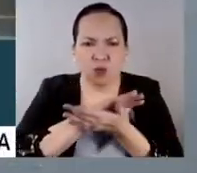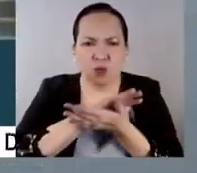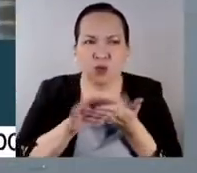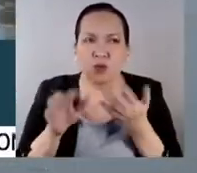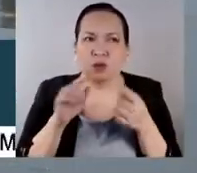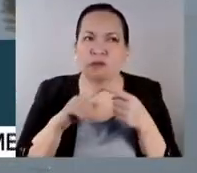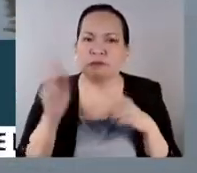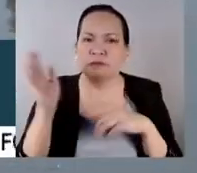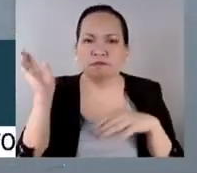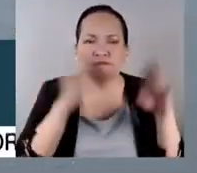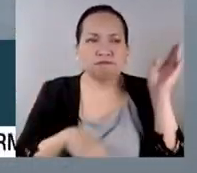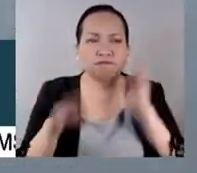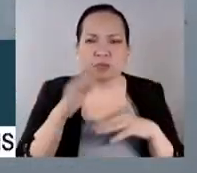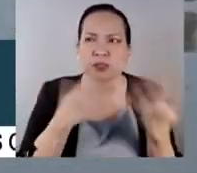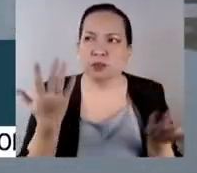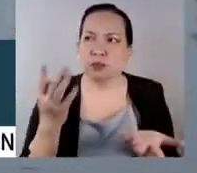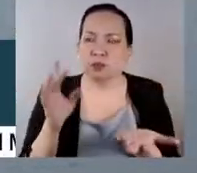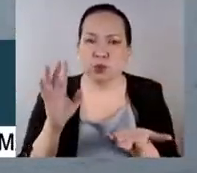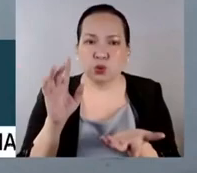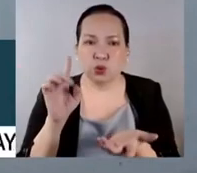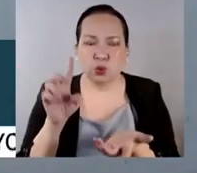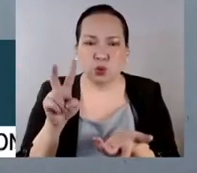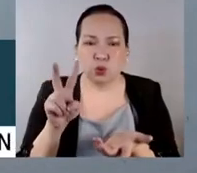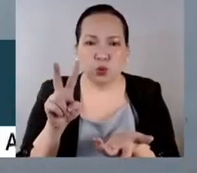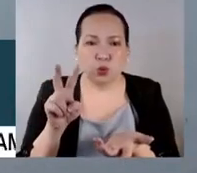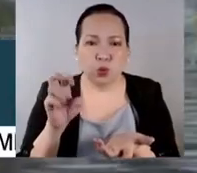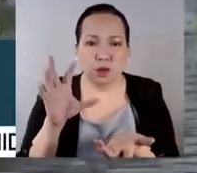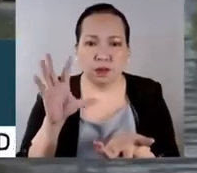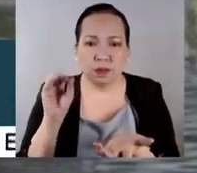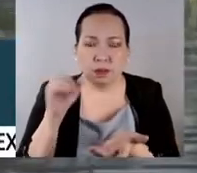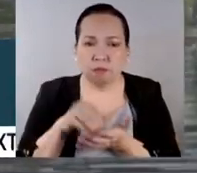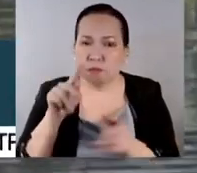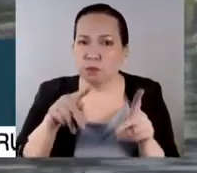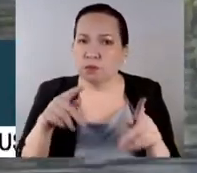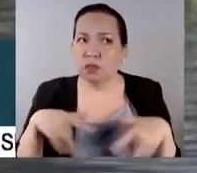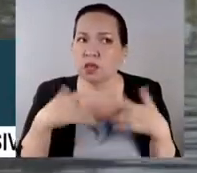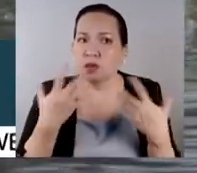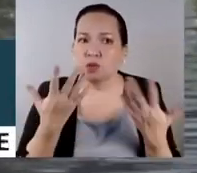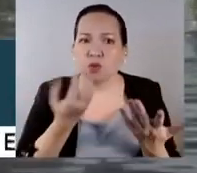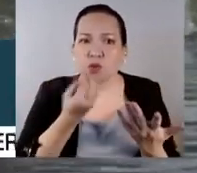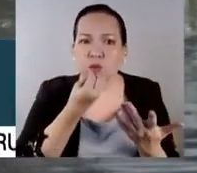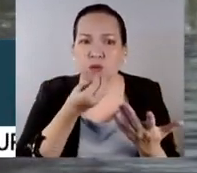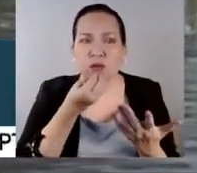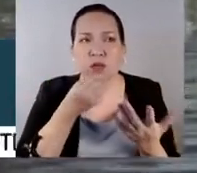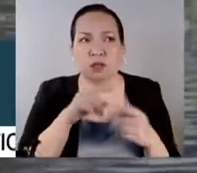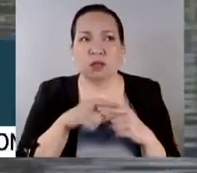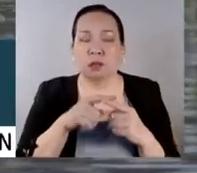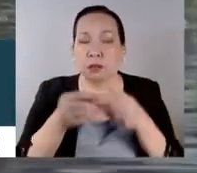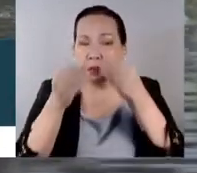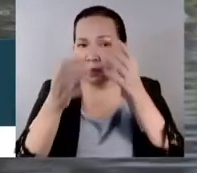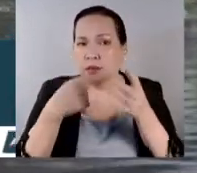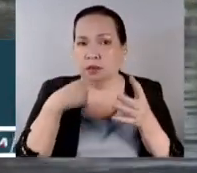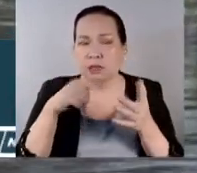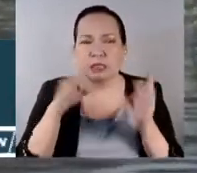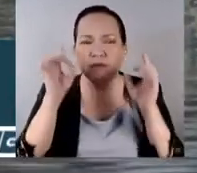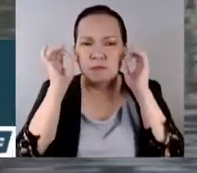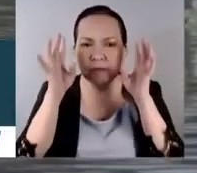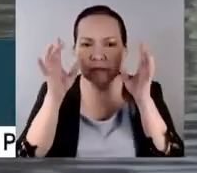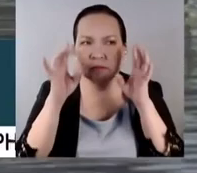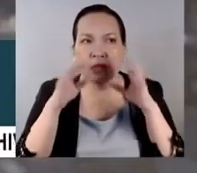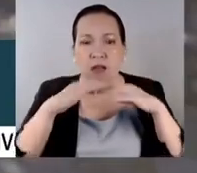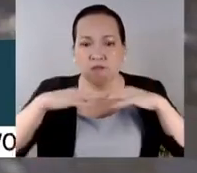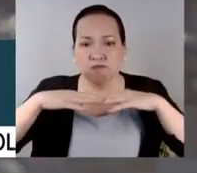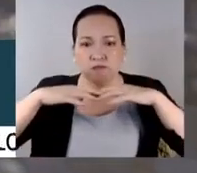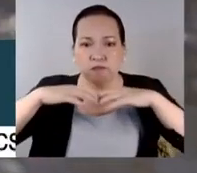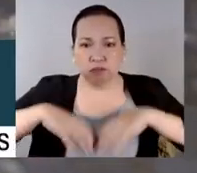250,000 people living here take priority over longer-term environmental impacts. Experts say the dangers of the dam burst will